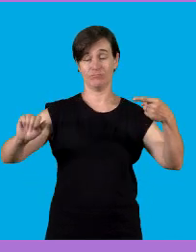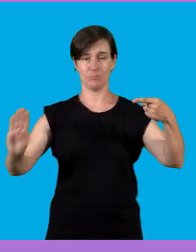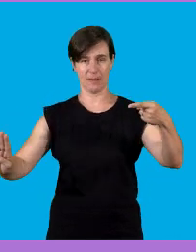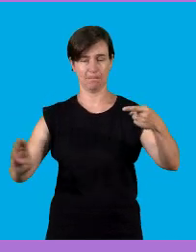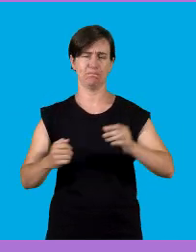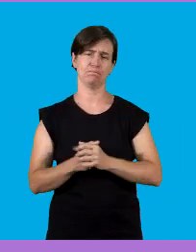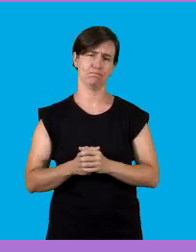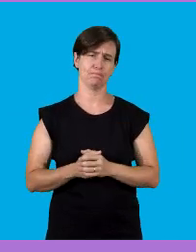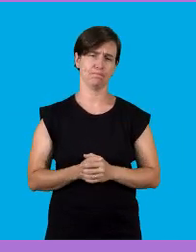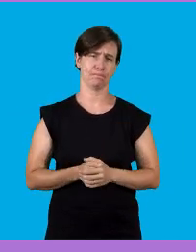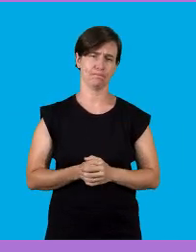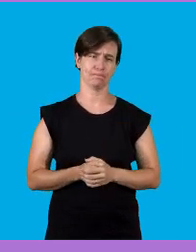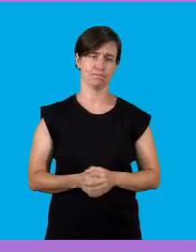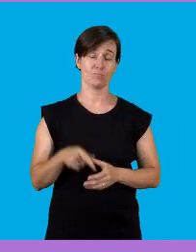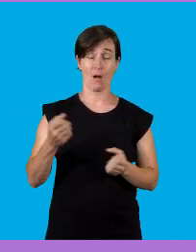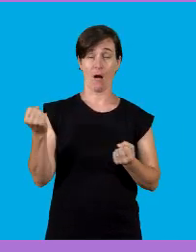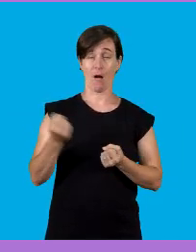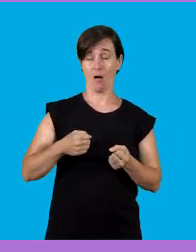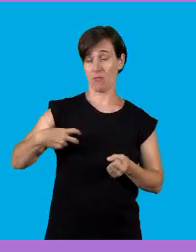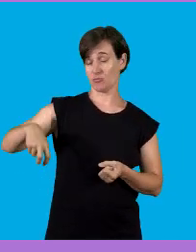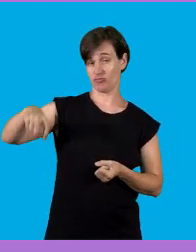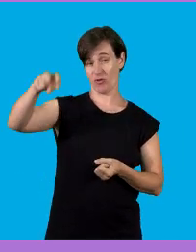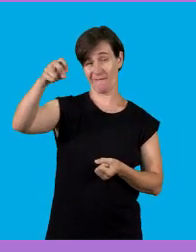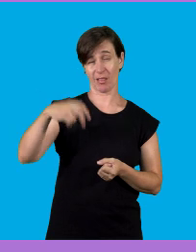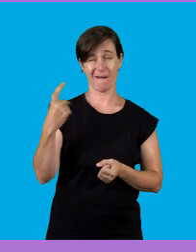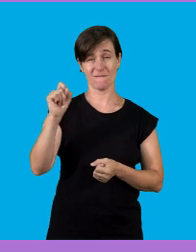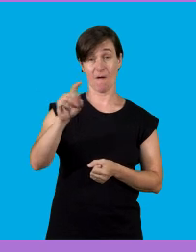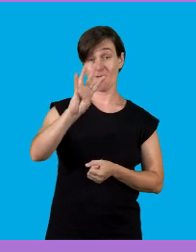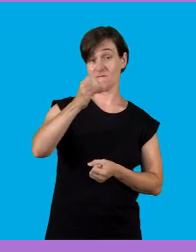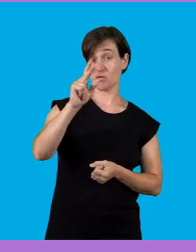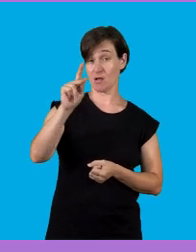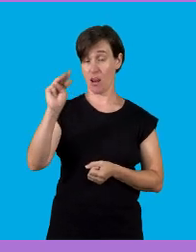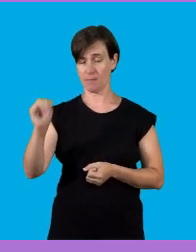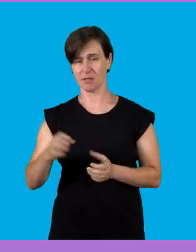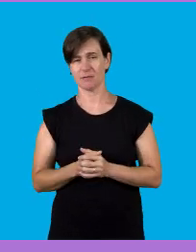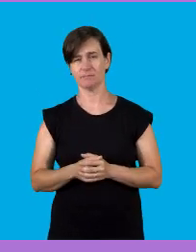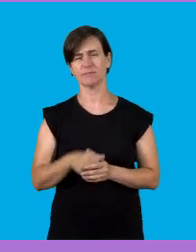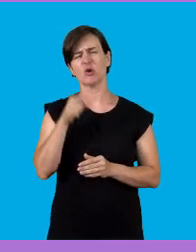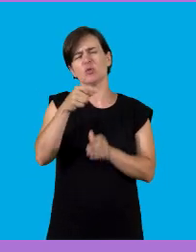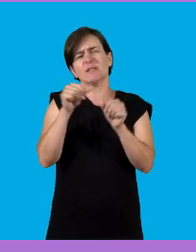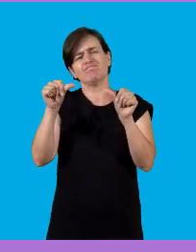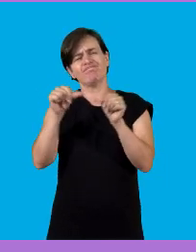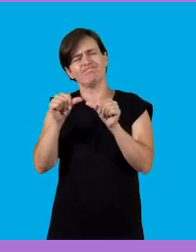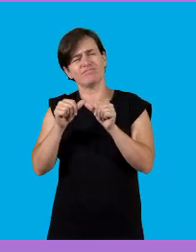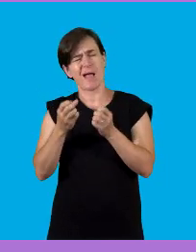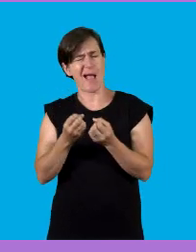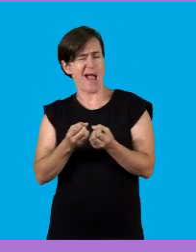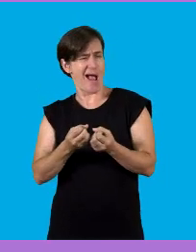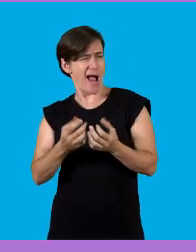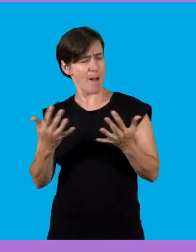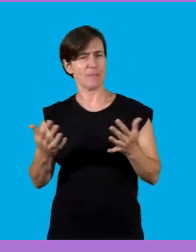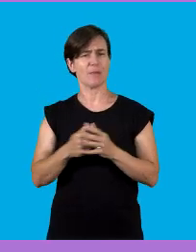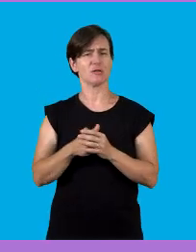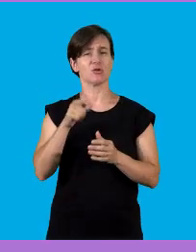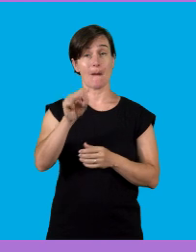number B, I've indicated here that a car traveled a distance of 40 kilometers. Determine the number of